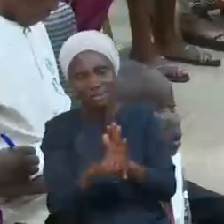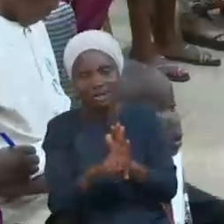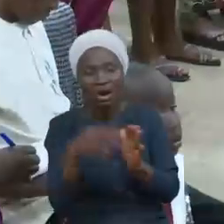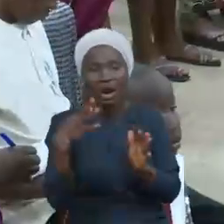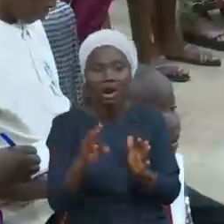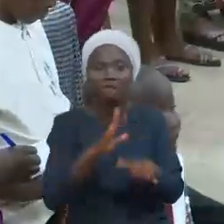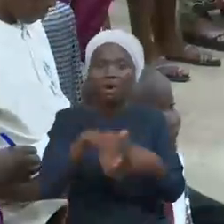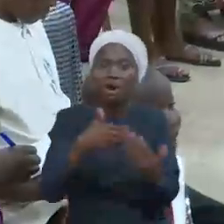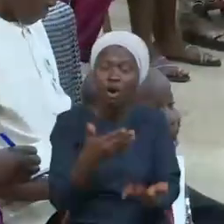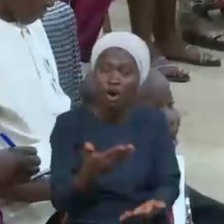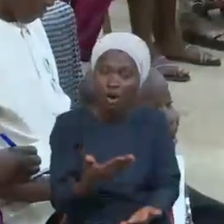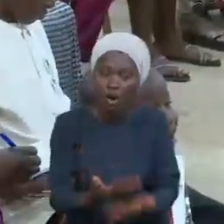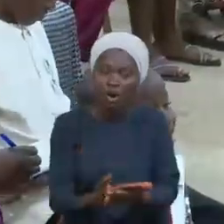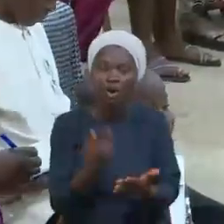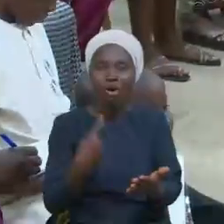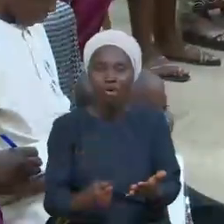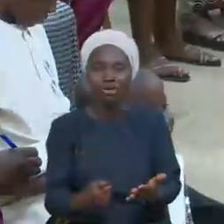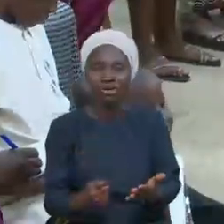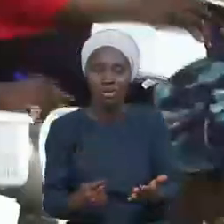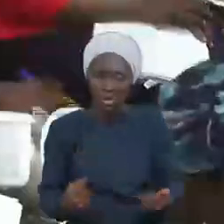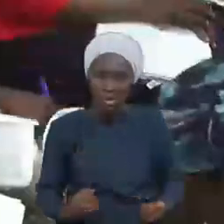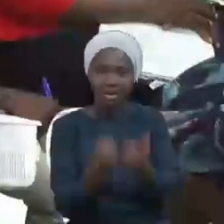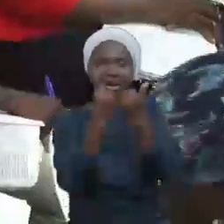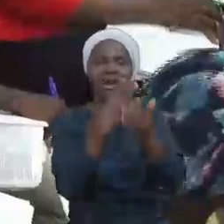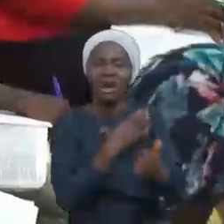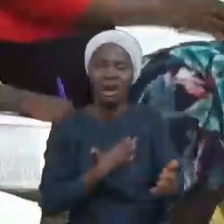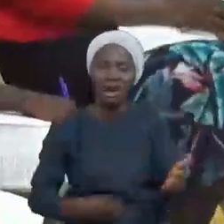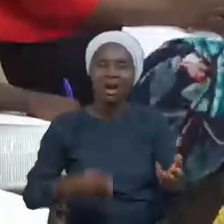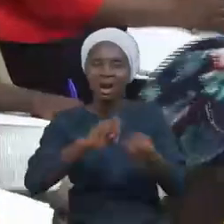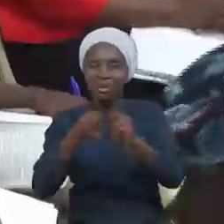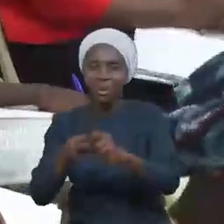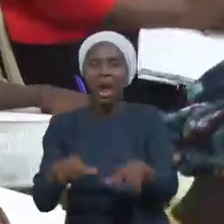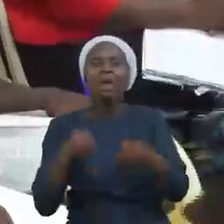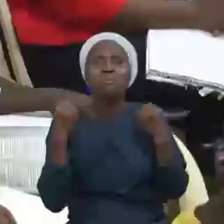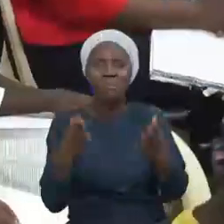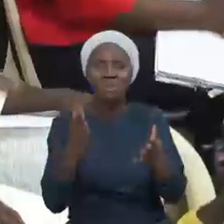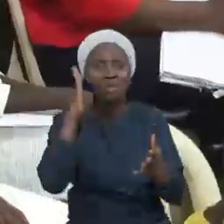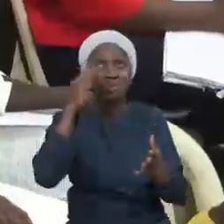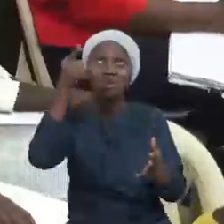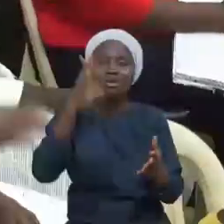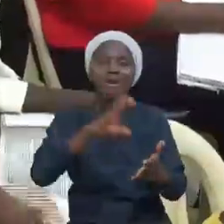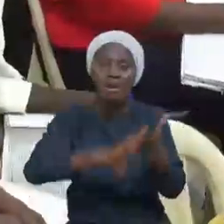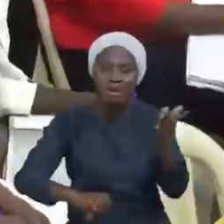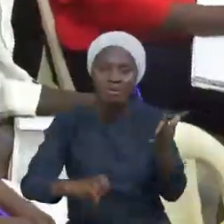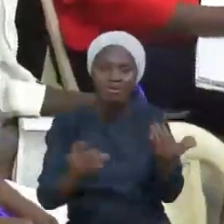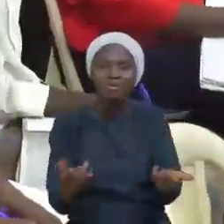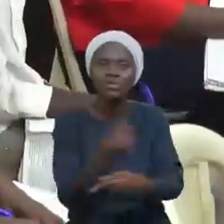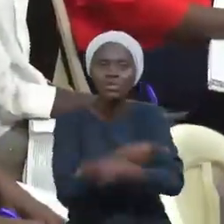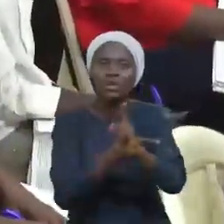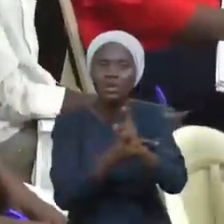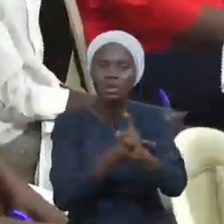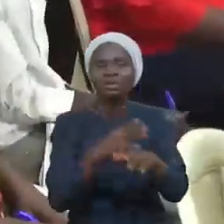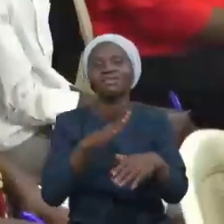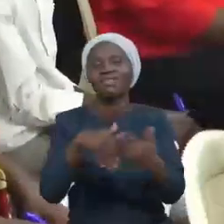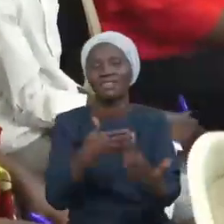of all the attacks and affliction, how many will he remove today? Praise the Lord.